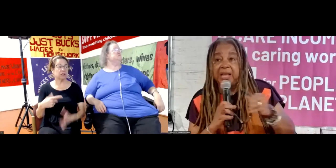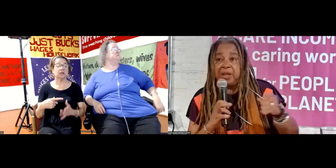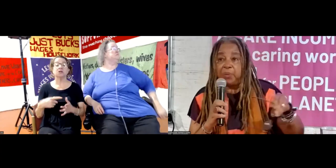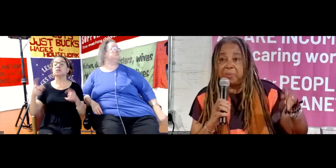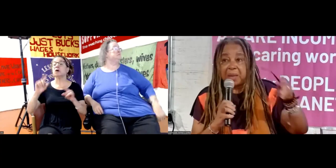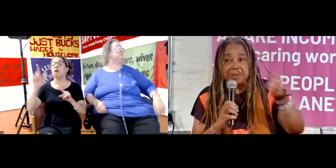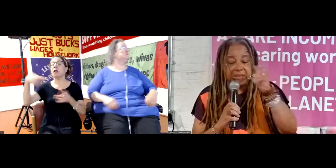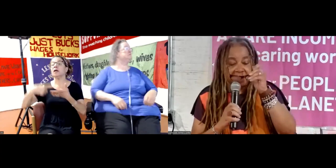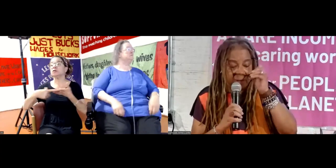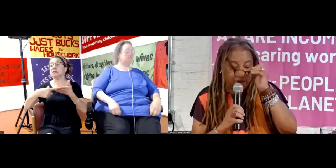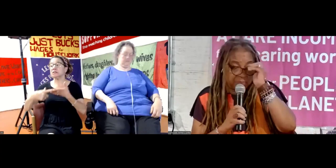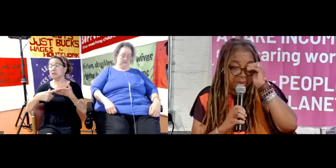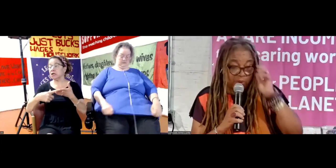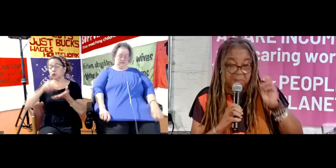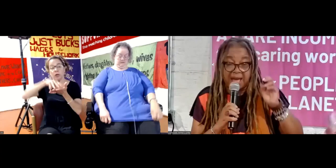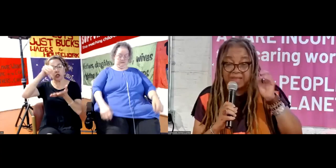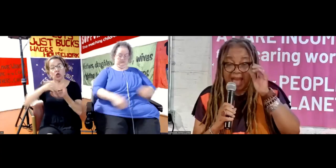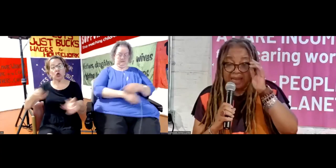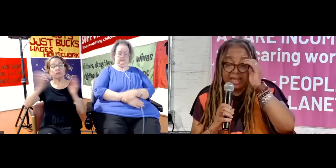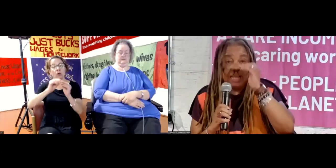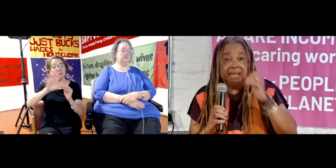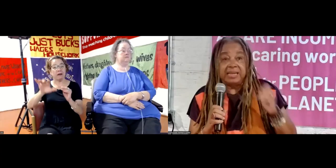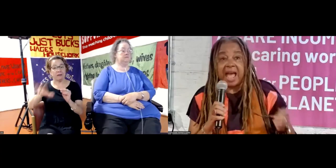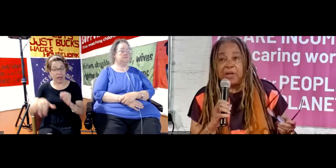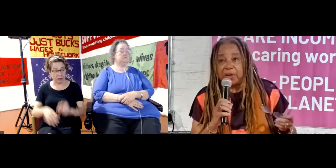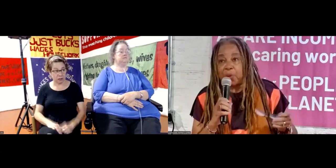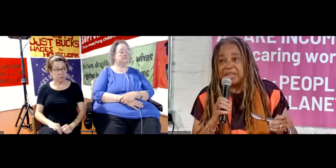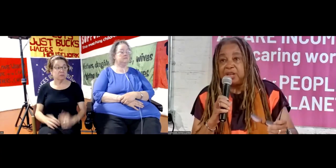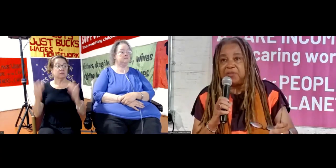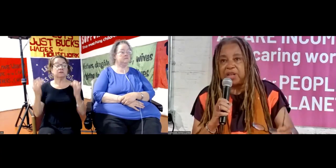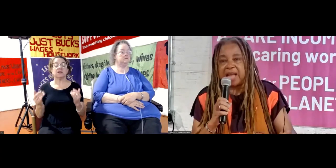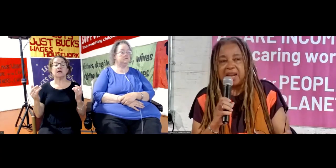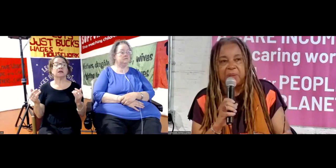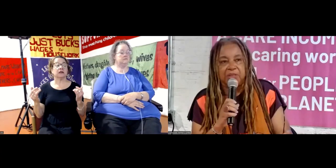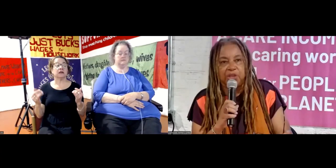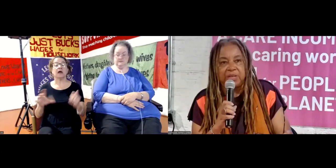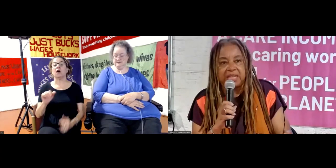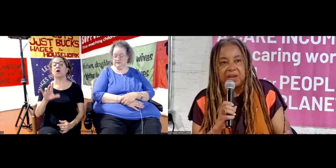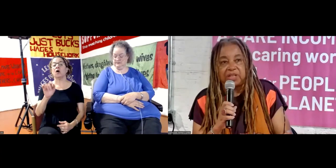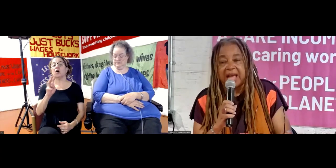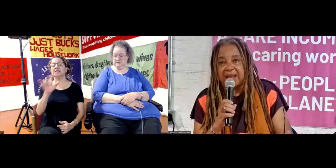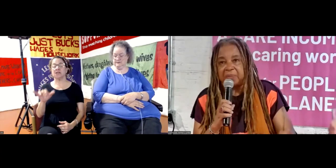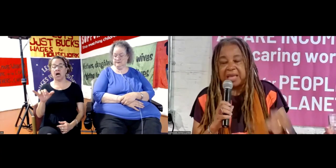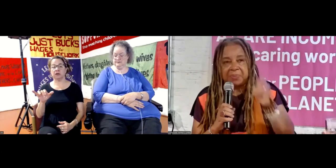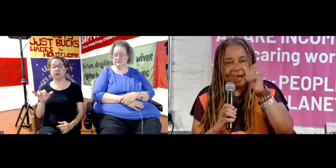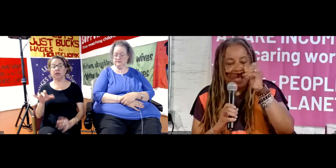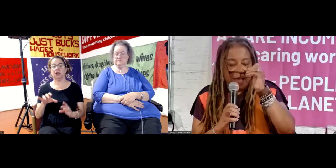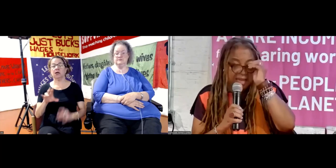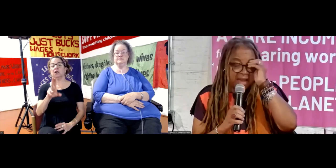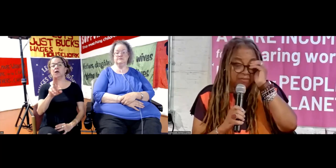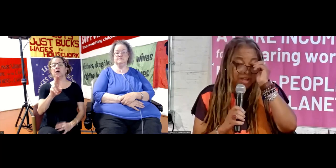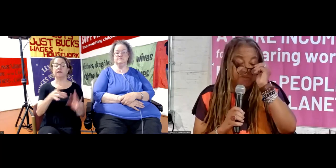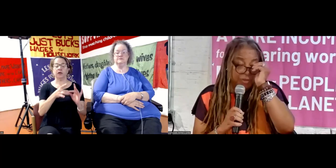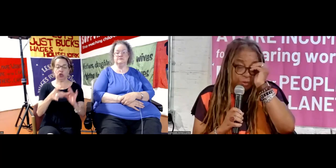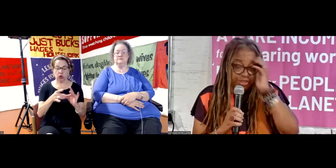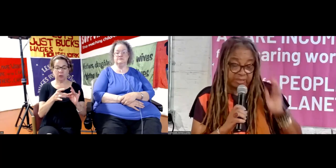discussion, we'll be able to learn a bit more about that. Now, the question of autonomy, the unity of autonomy, a